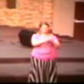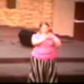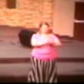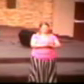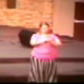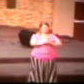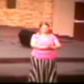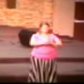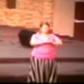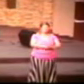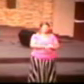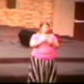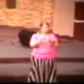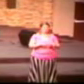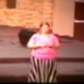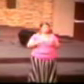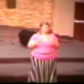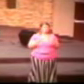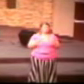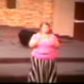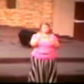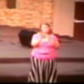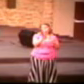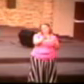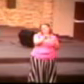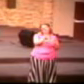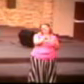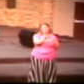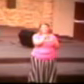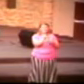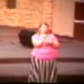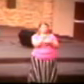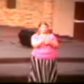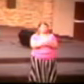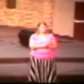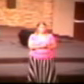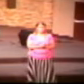person alive for 96 minutes.